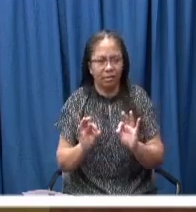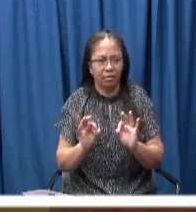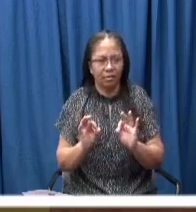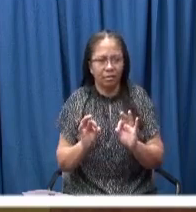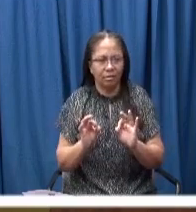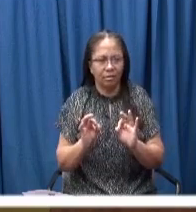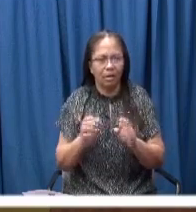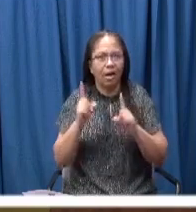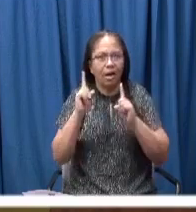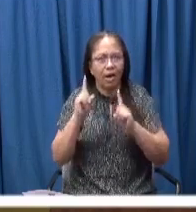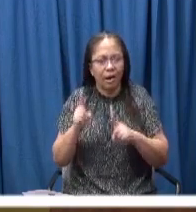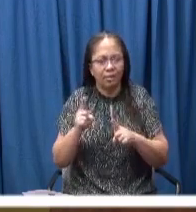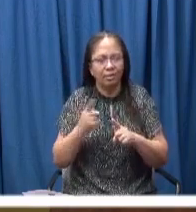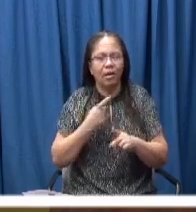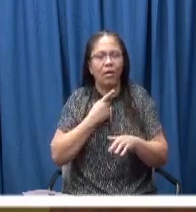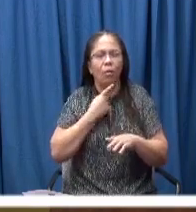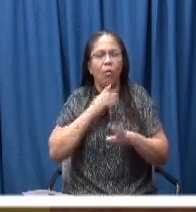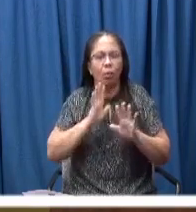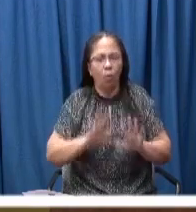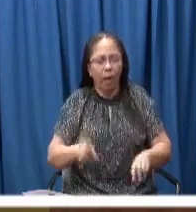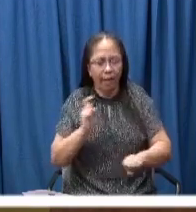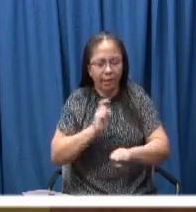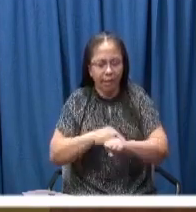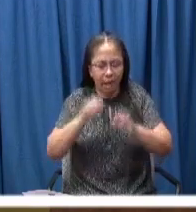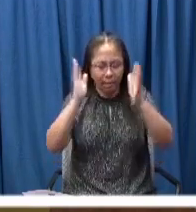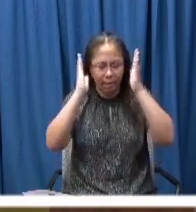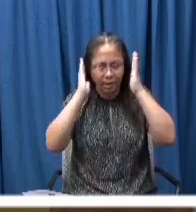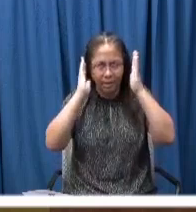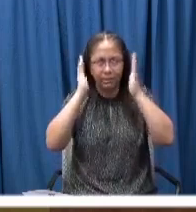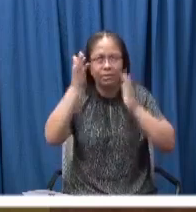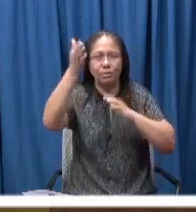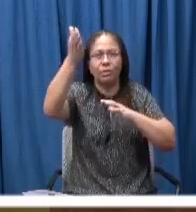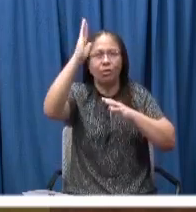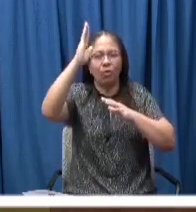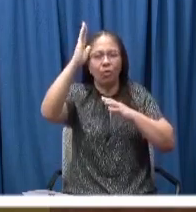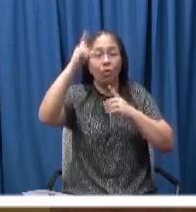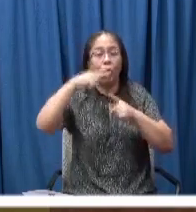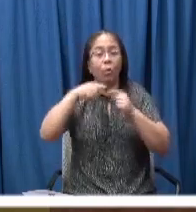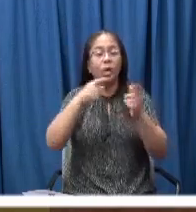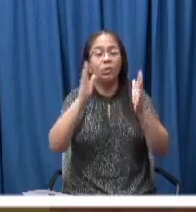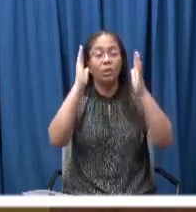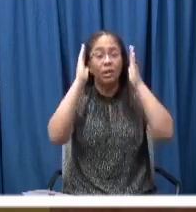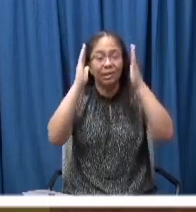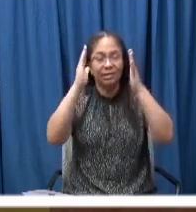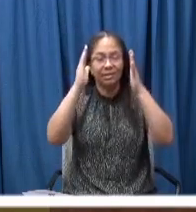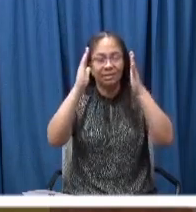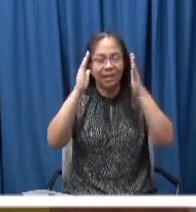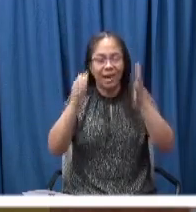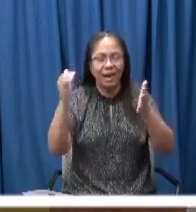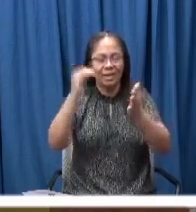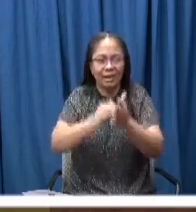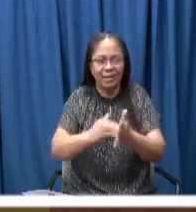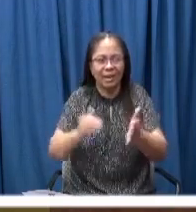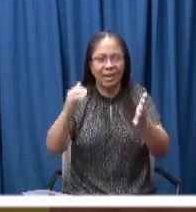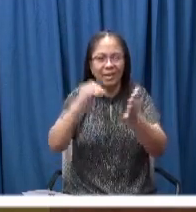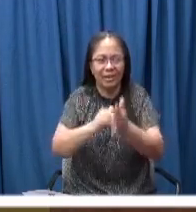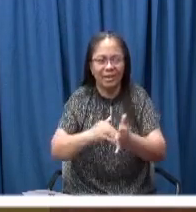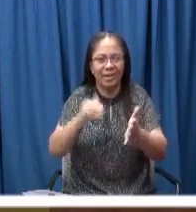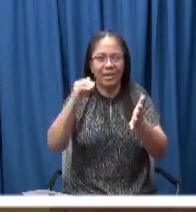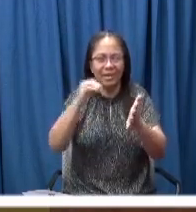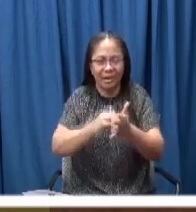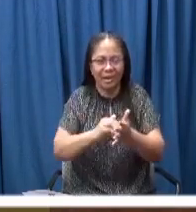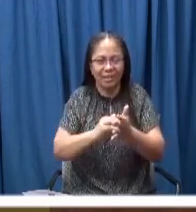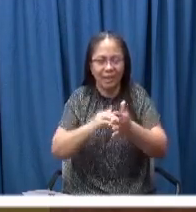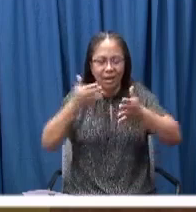him and spend some time and listen. And when you listen to him, listen again. And listen again,